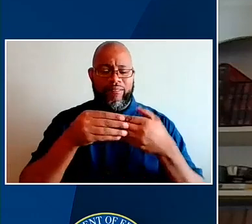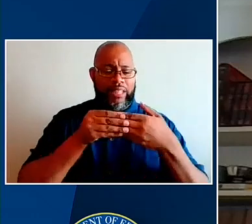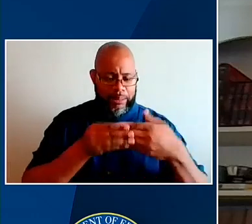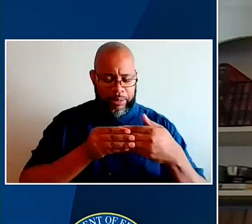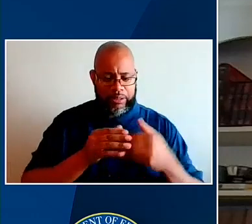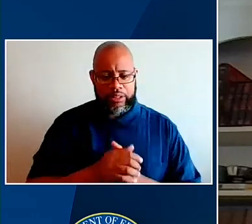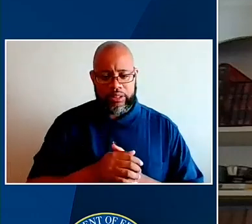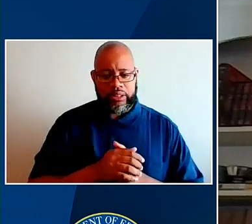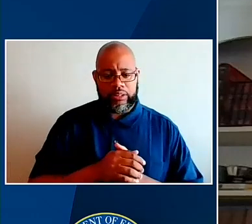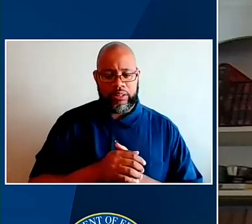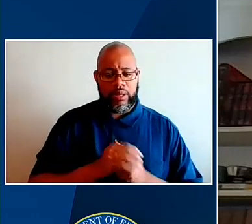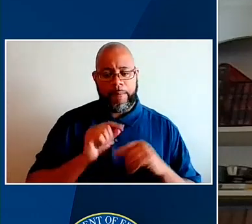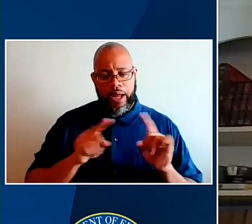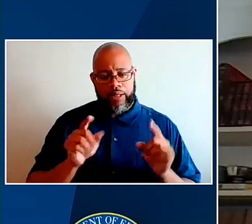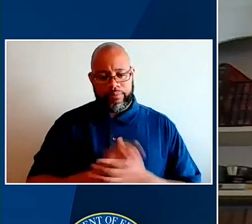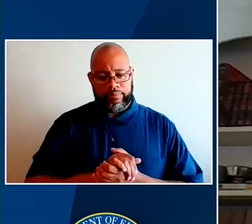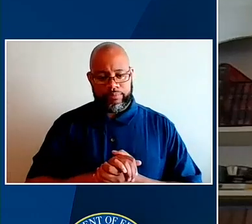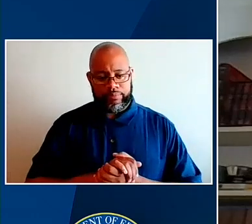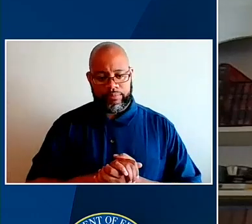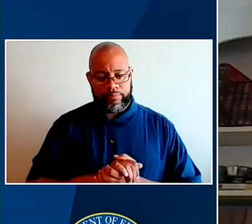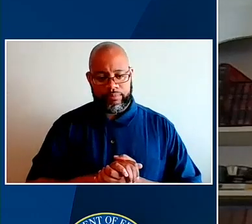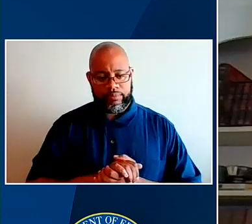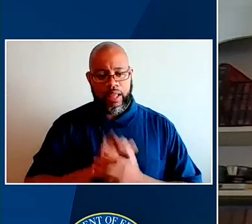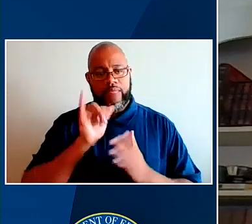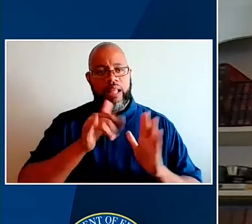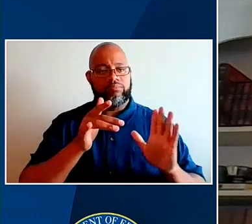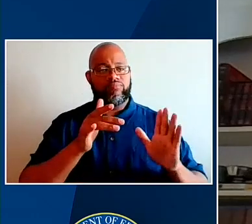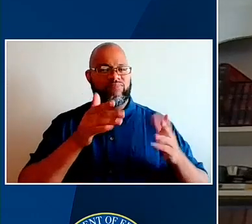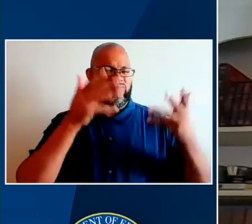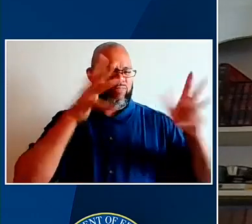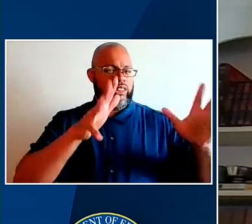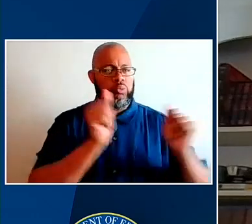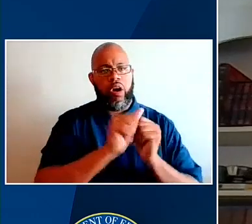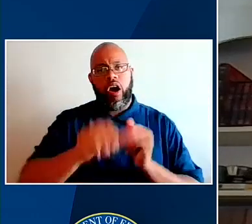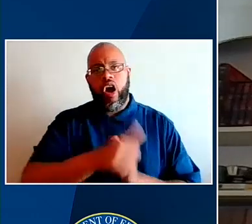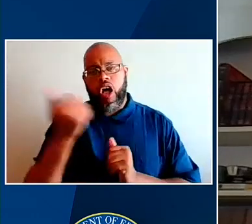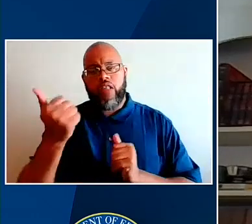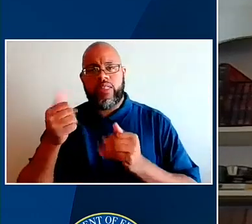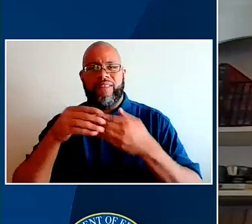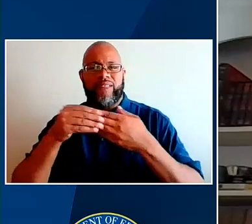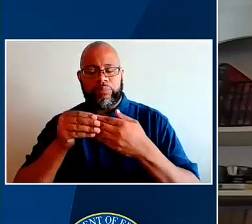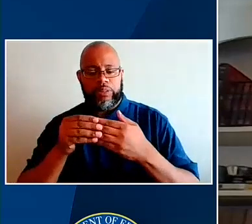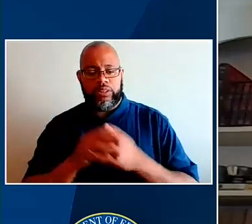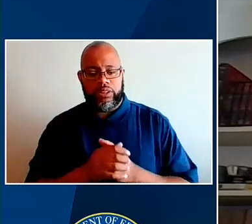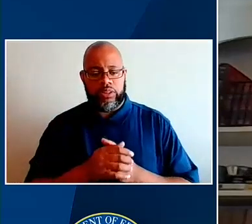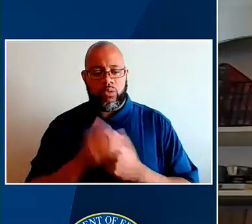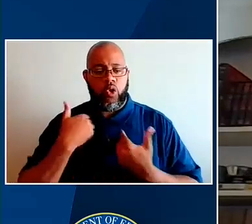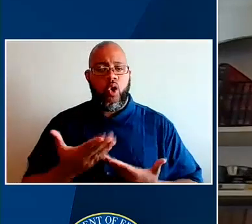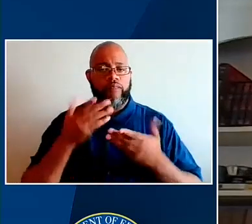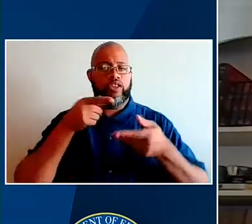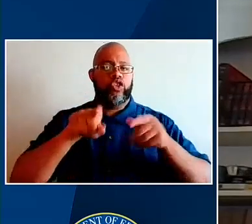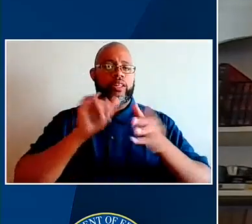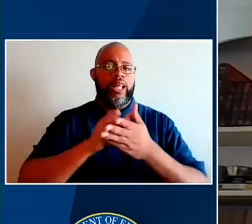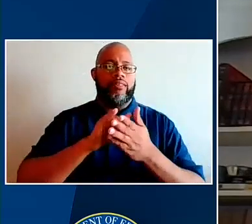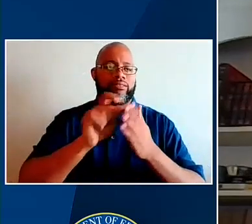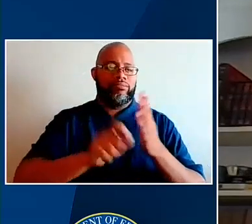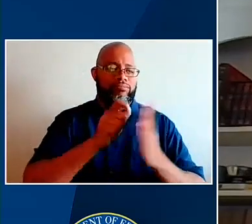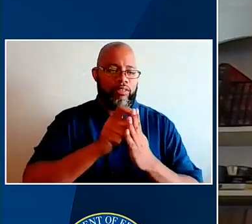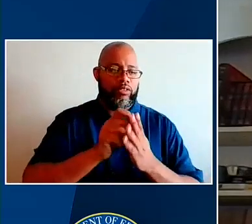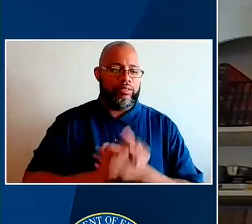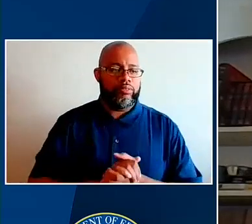we had, but those sunset along with many other flexibilities we offered during that period of time. So